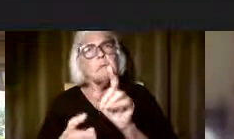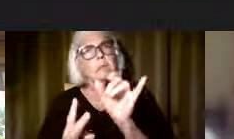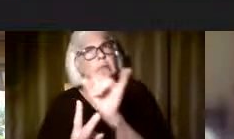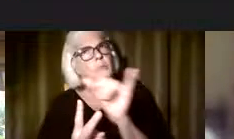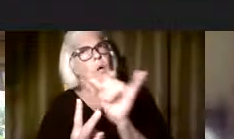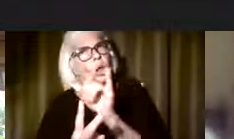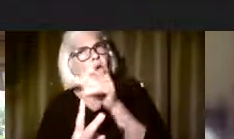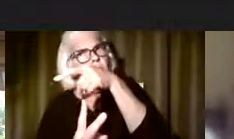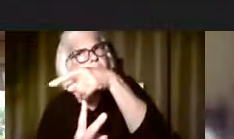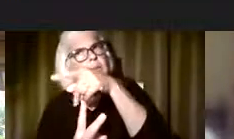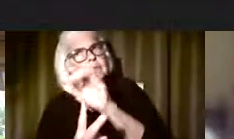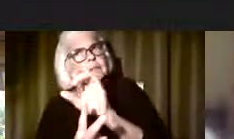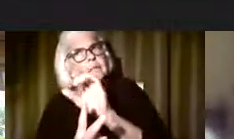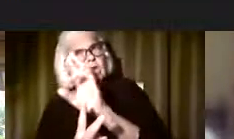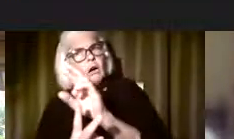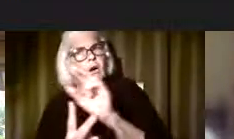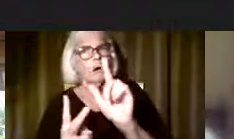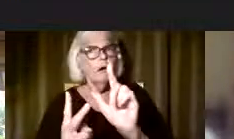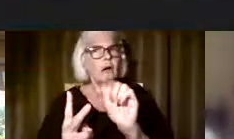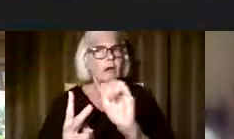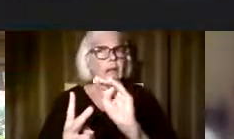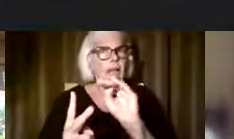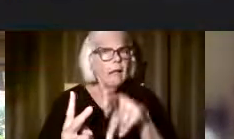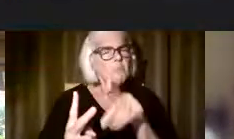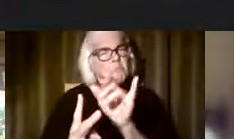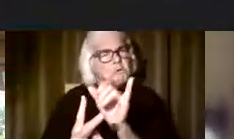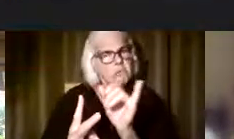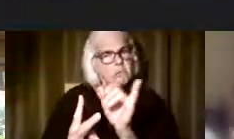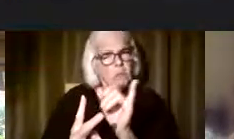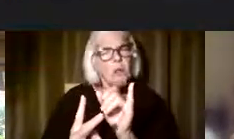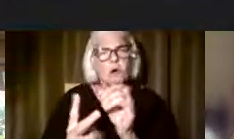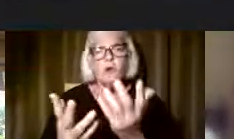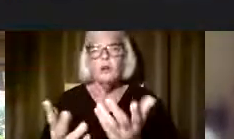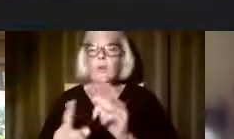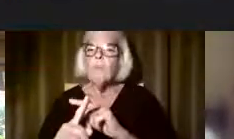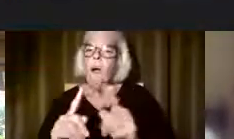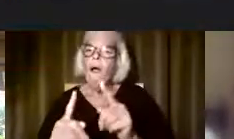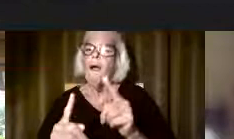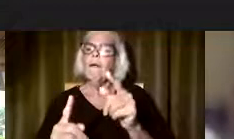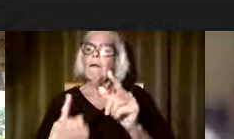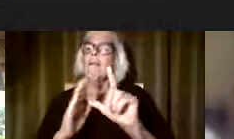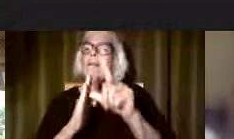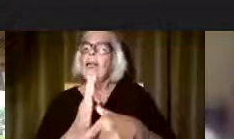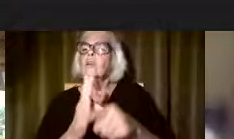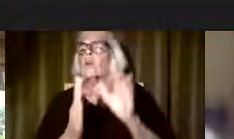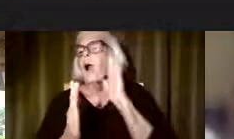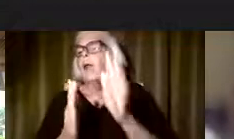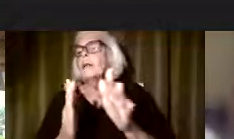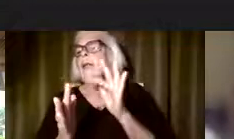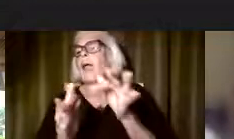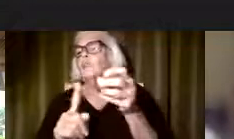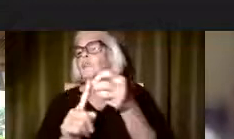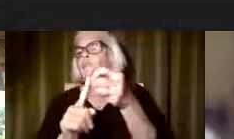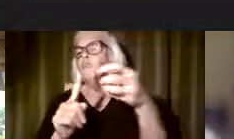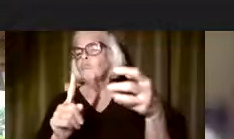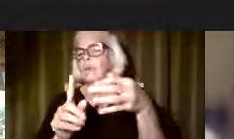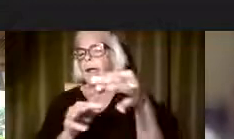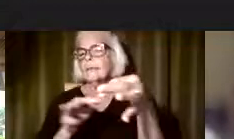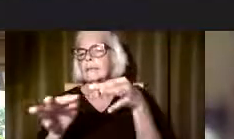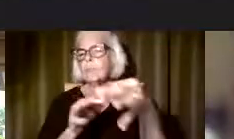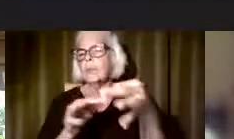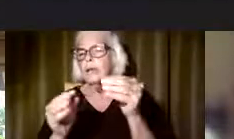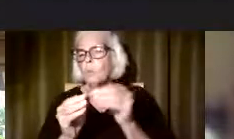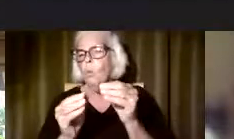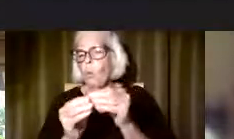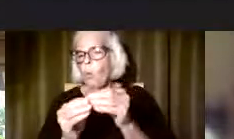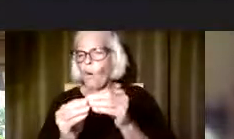about the different types of tests and pros and cons, and I can add that into this general discussion. But we